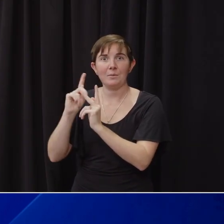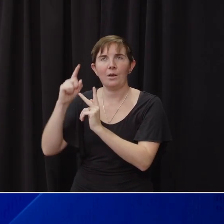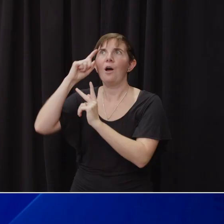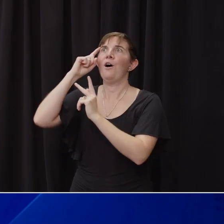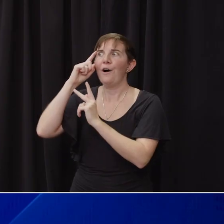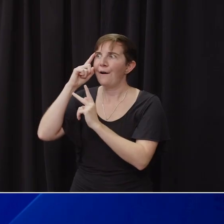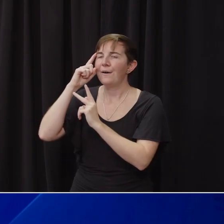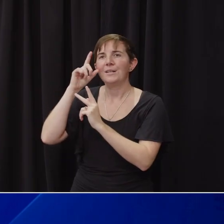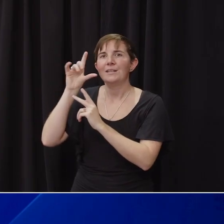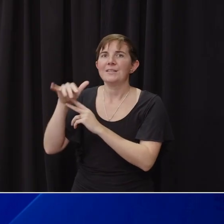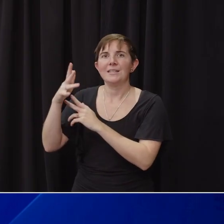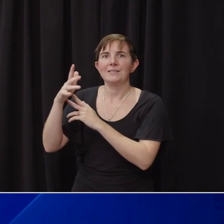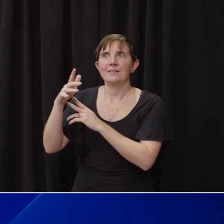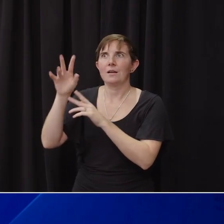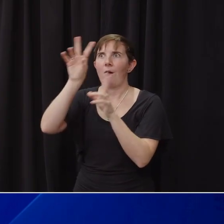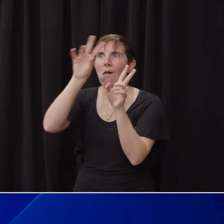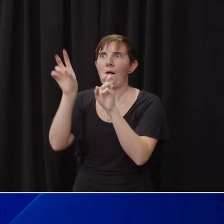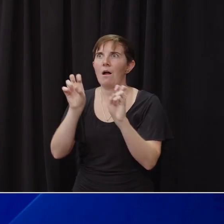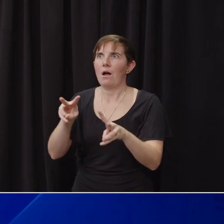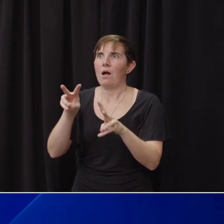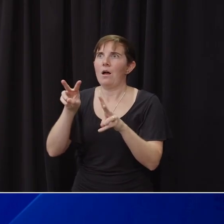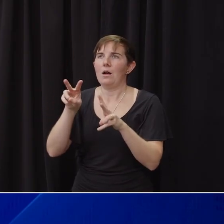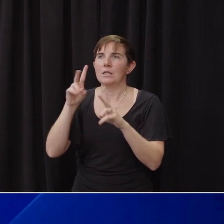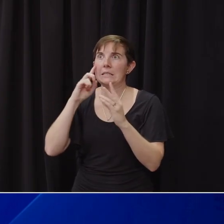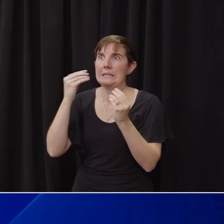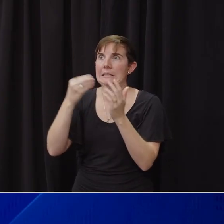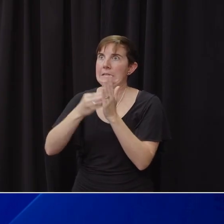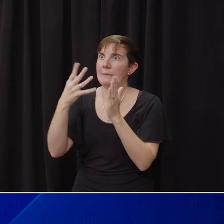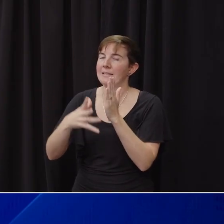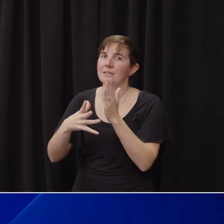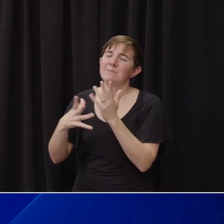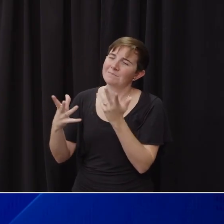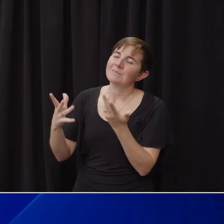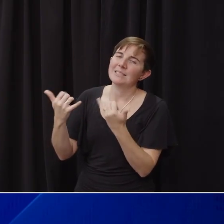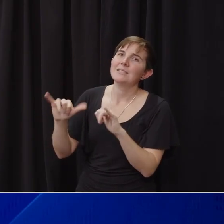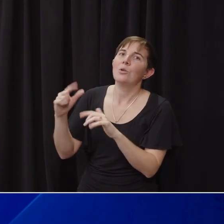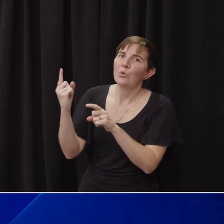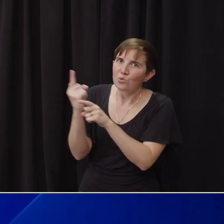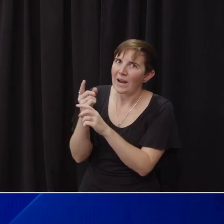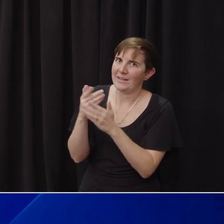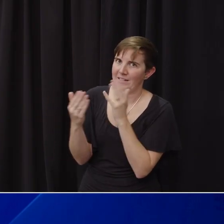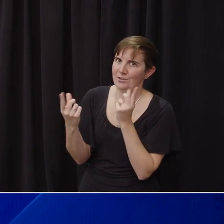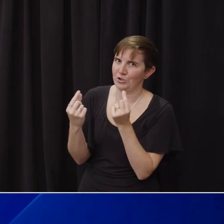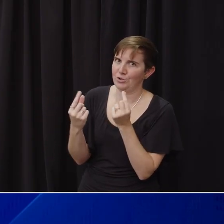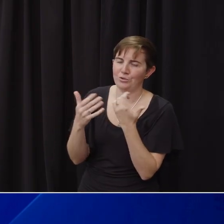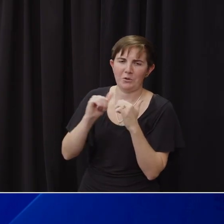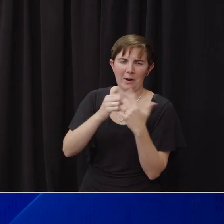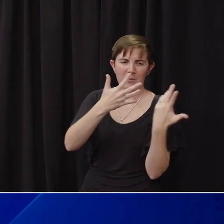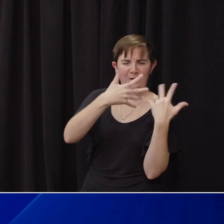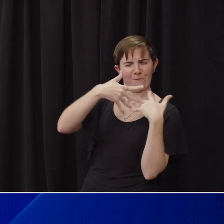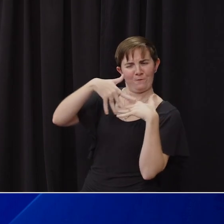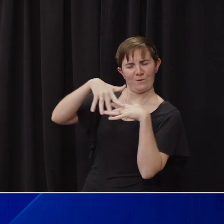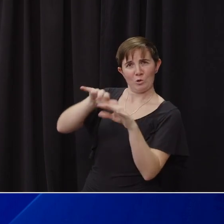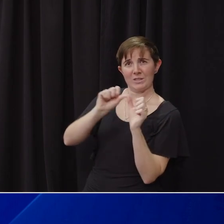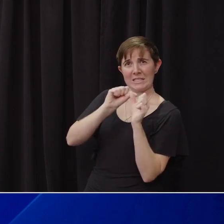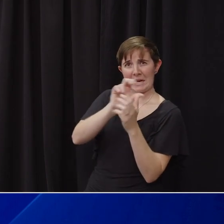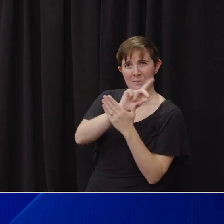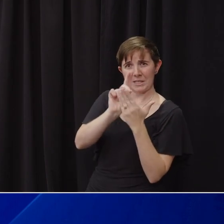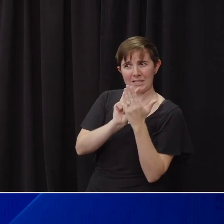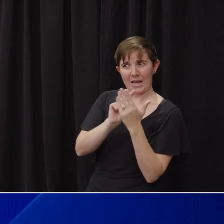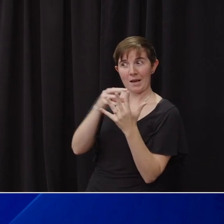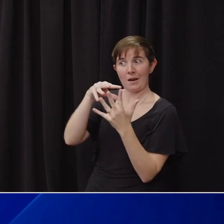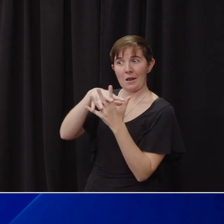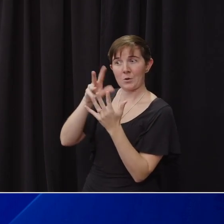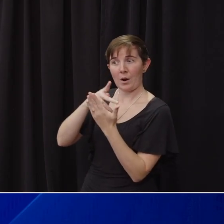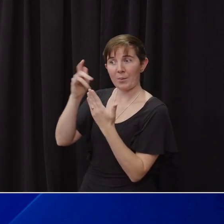associate, kind of dollar signs with that, but it's the right thing to do. So how do we infuse that in our projects without